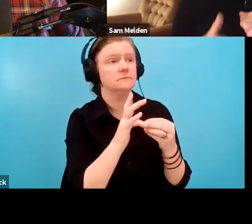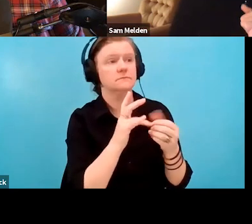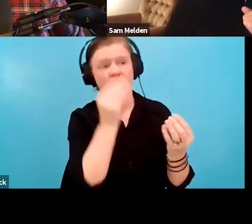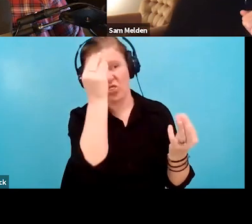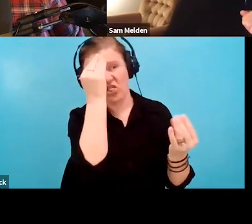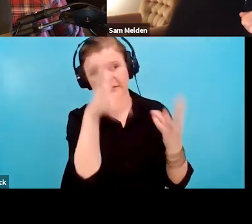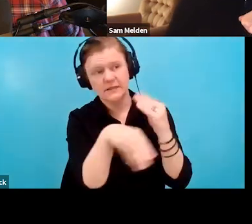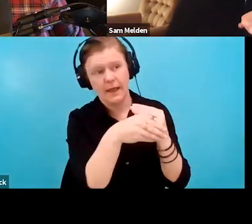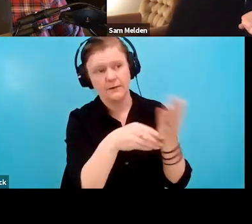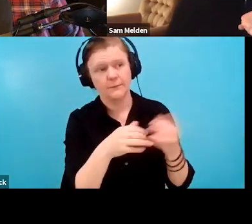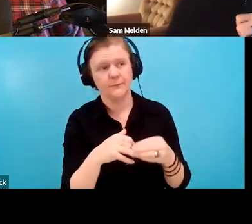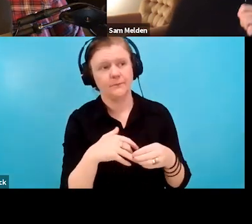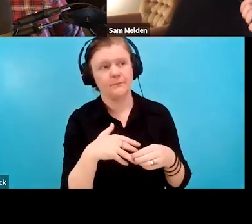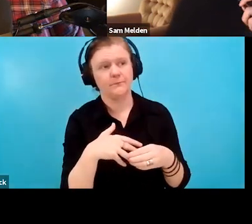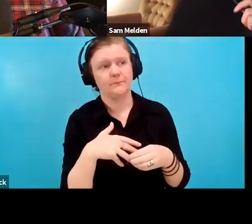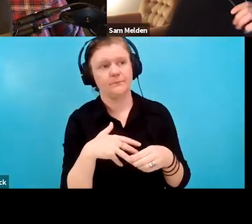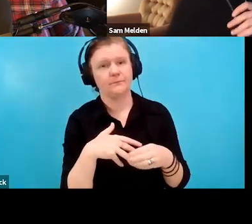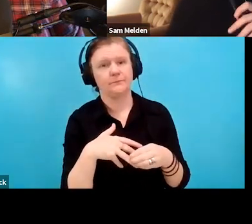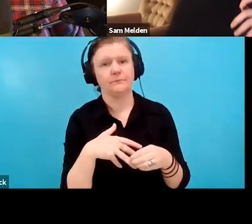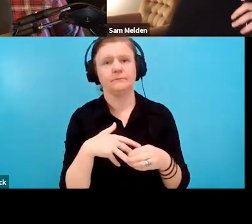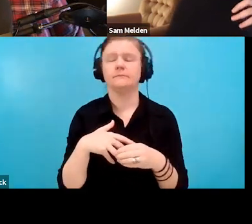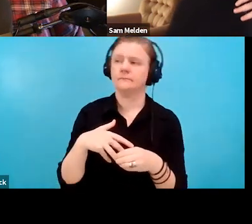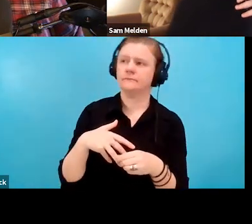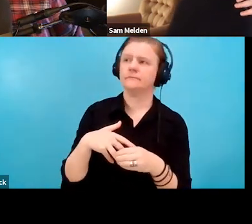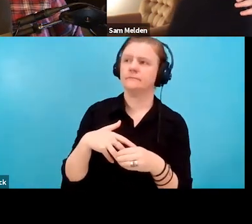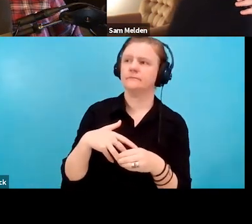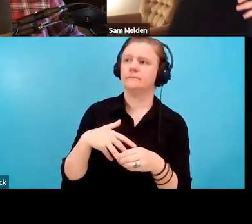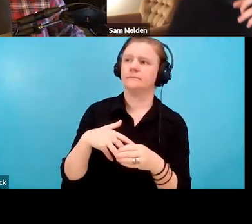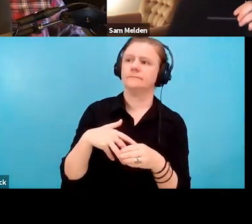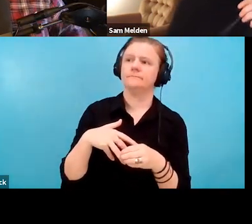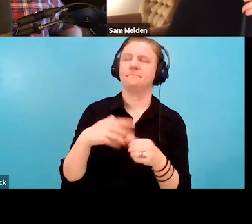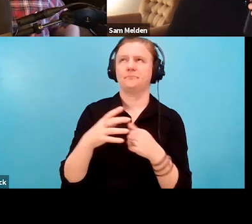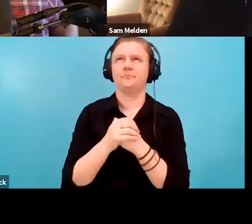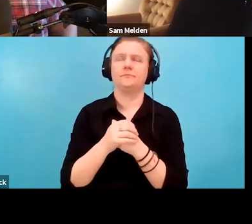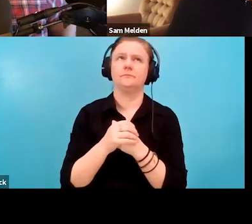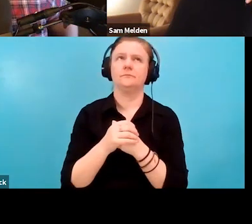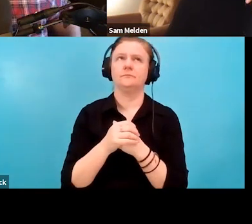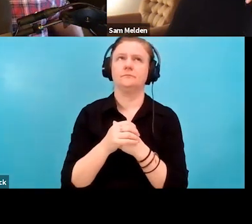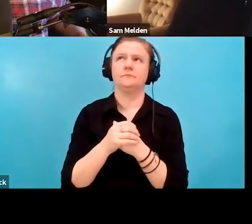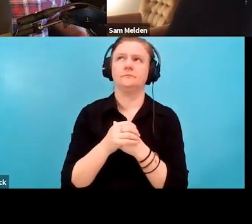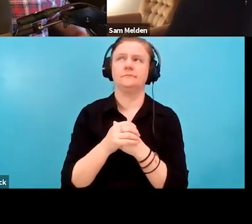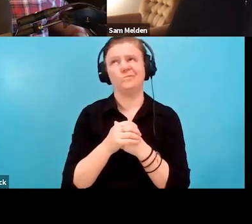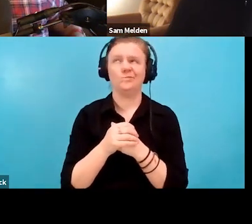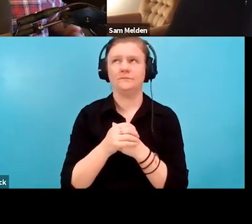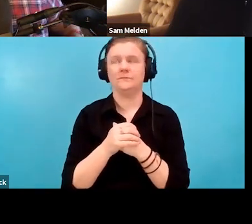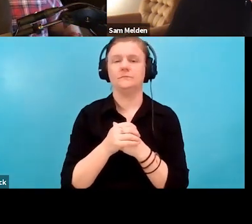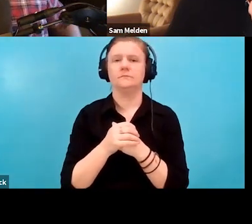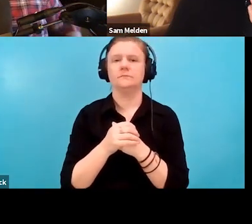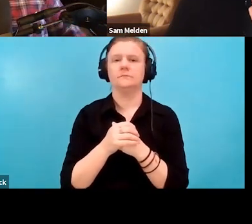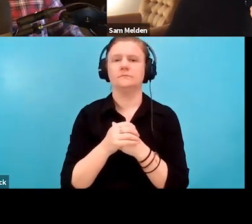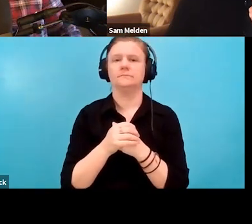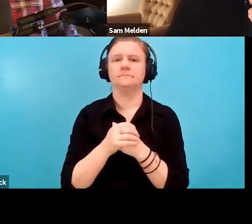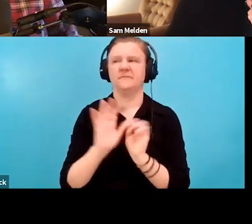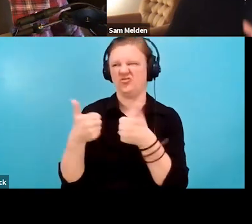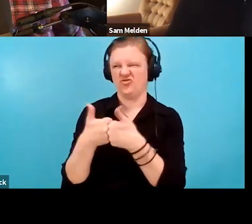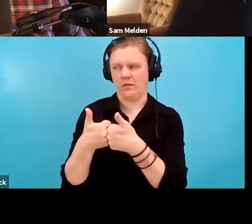thoughts to add to that question. Well, so this is, I do. Here's part of the issue that